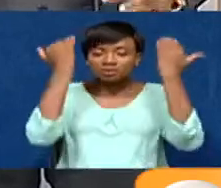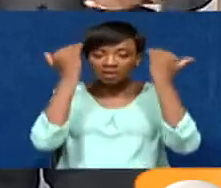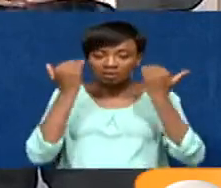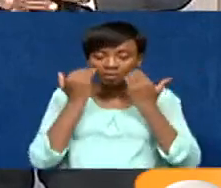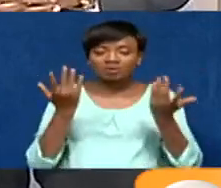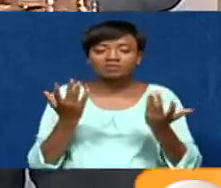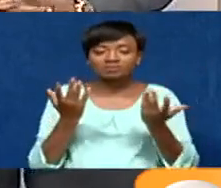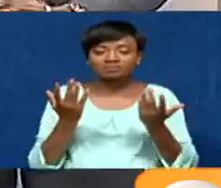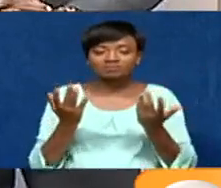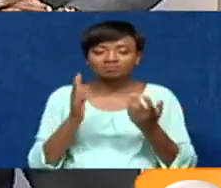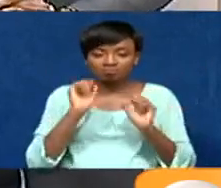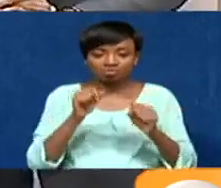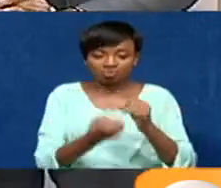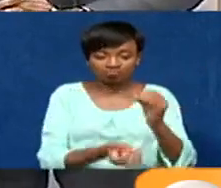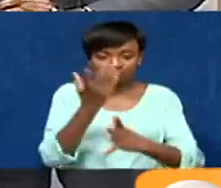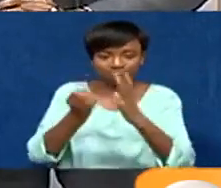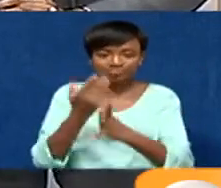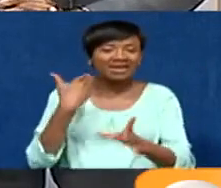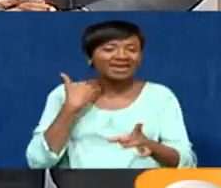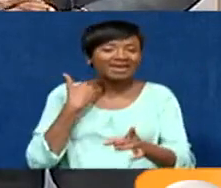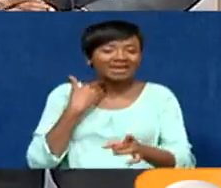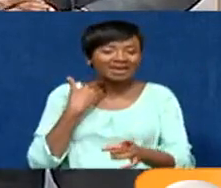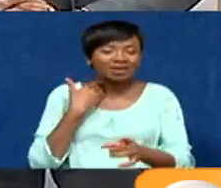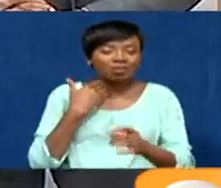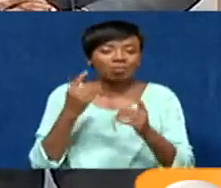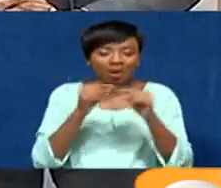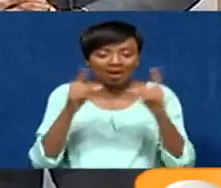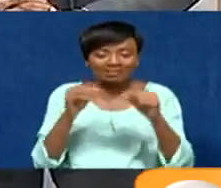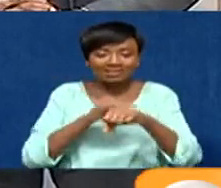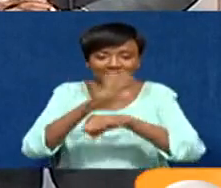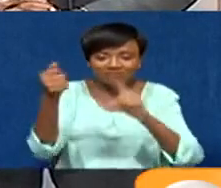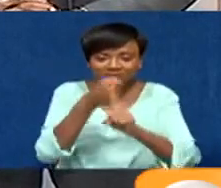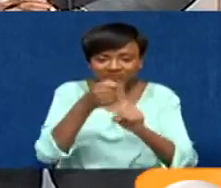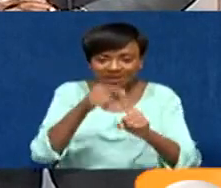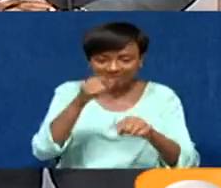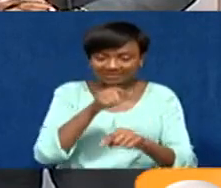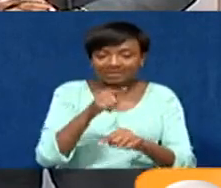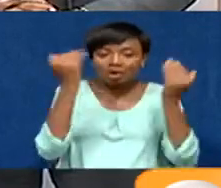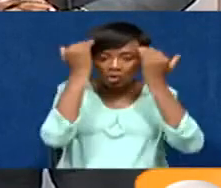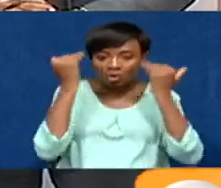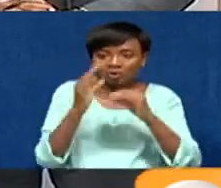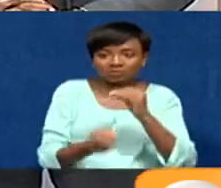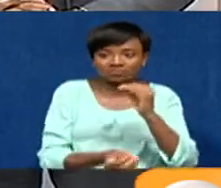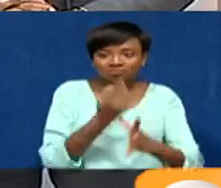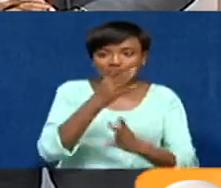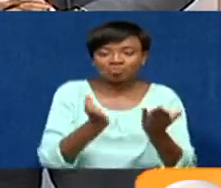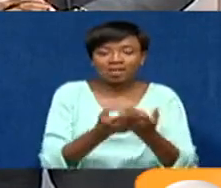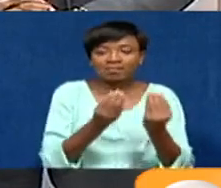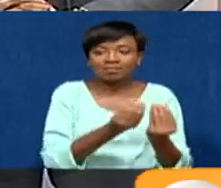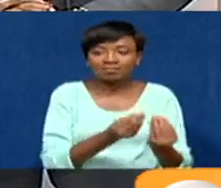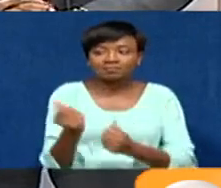is to set up hate speech courts to deal with hate mongers ahead of the August general elections. Chief Justice Martha Koome also said